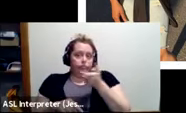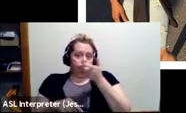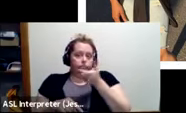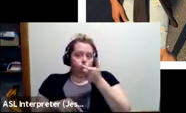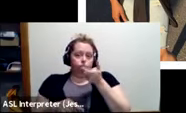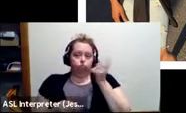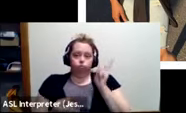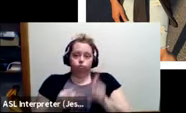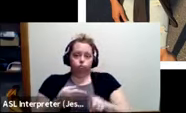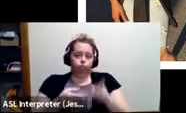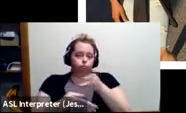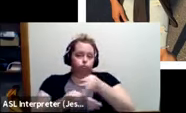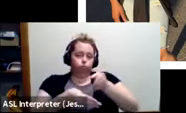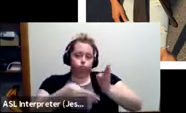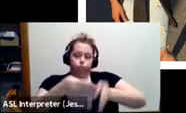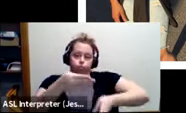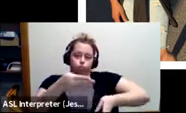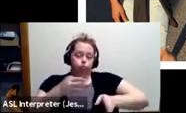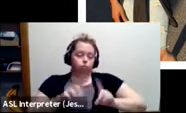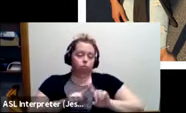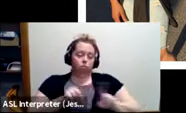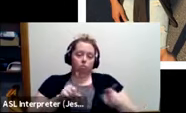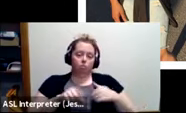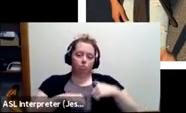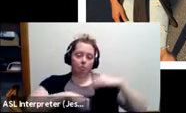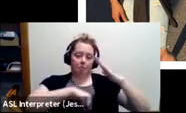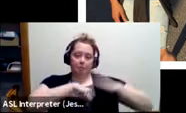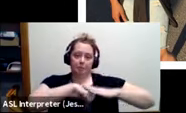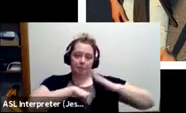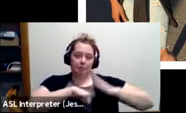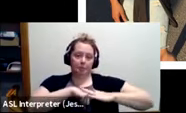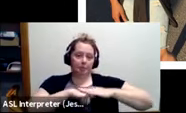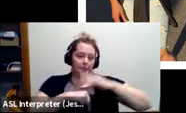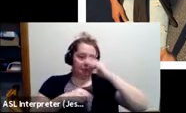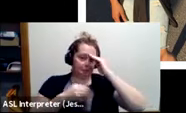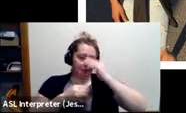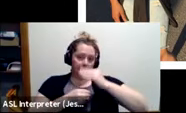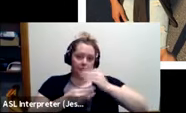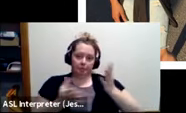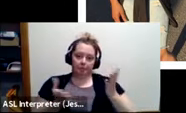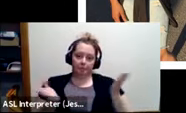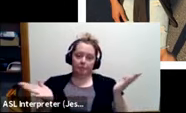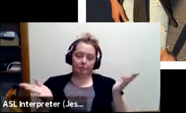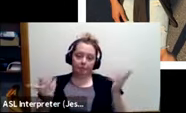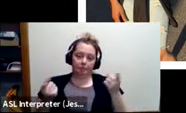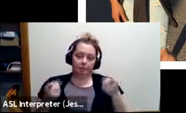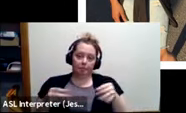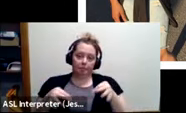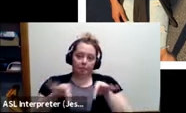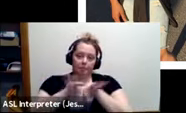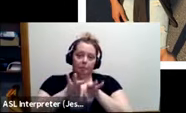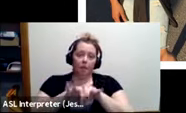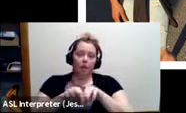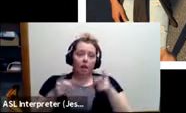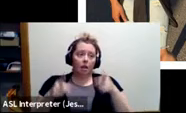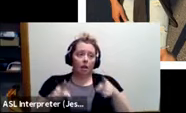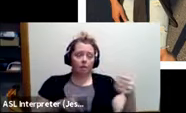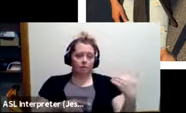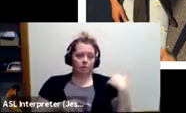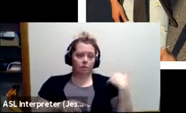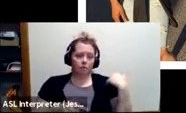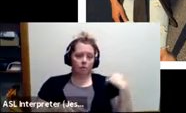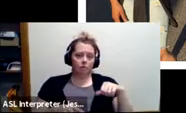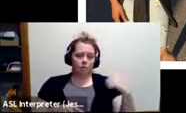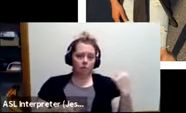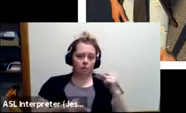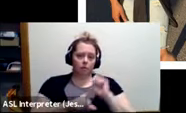educate yourselves on these situations. This is not the only time that this has happened, when trans people are